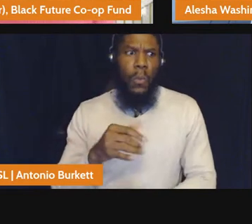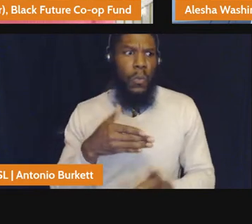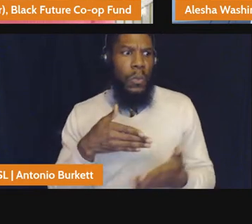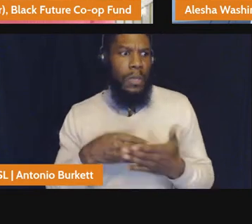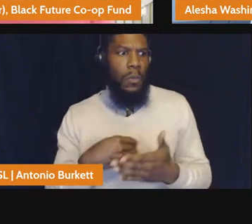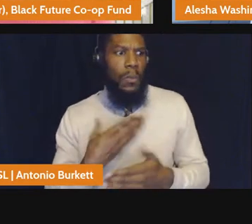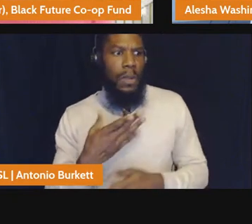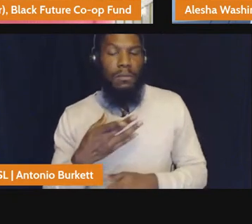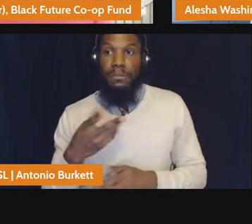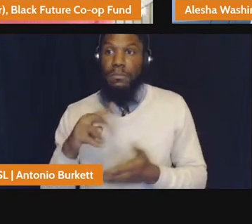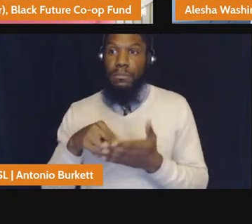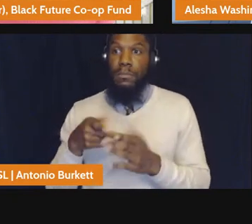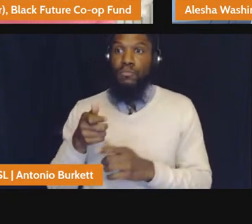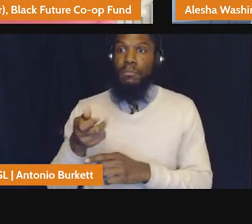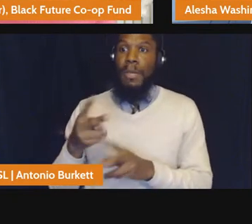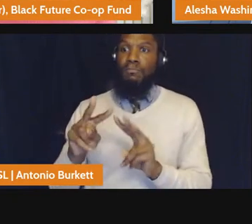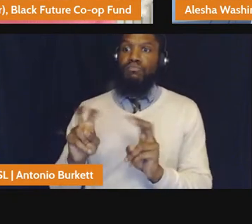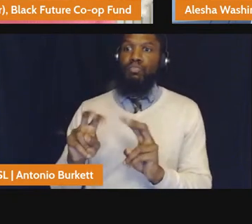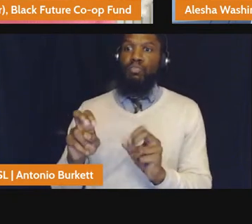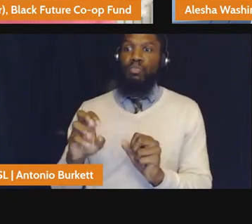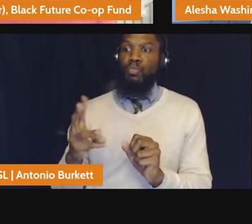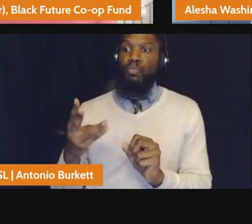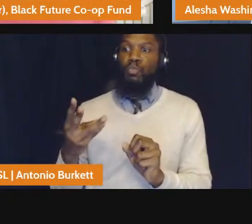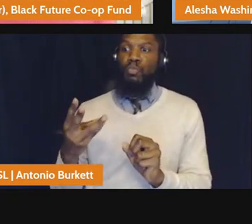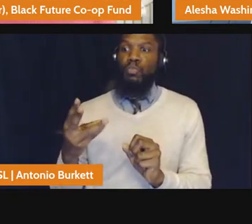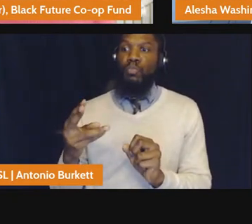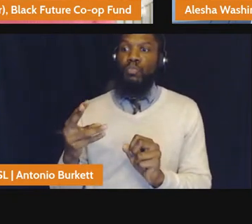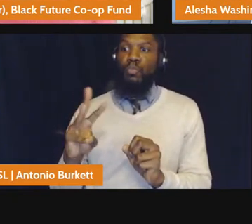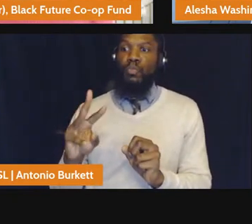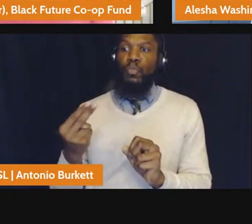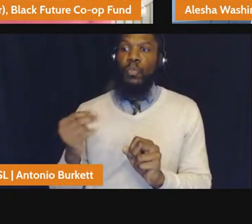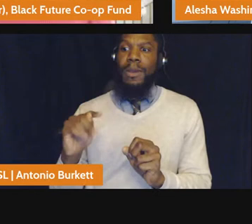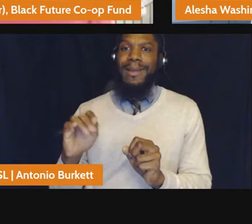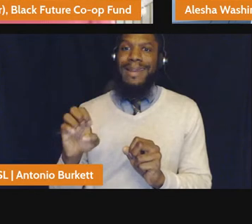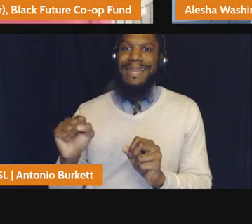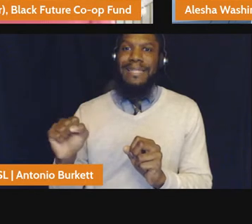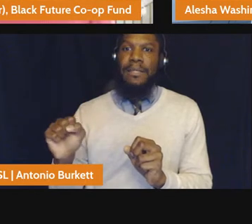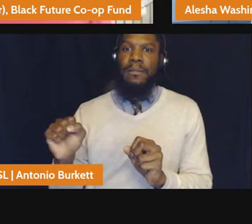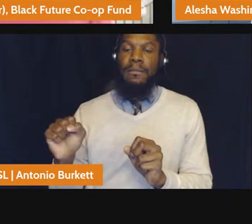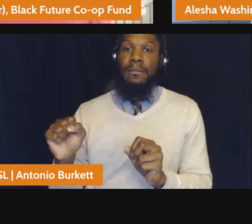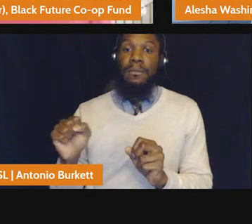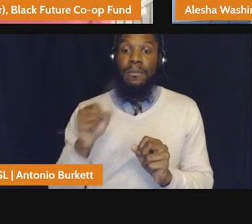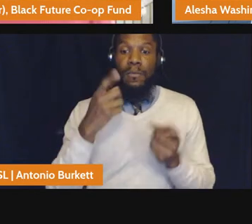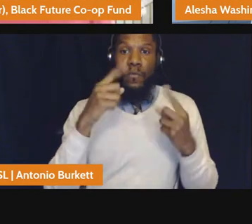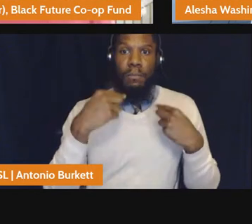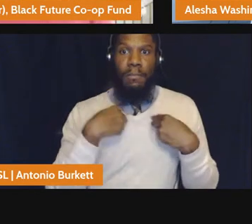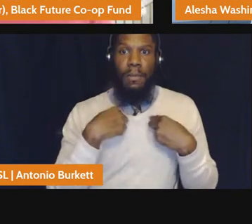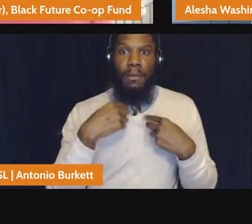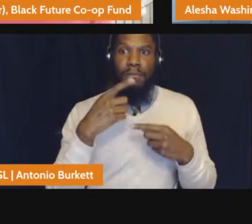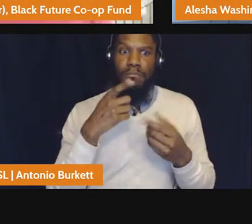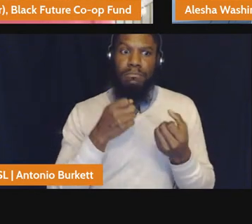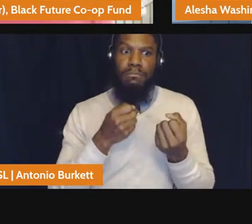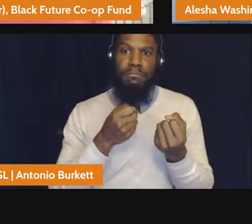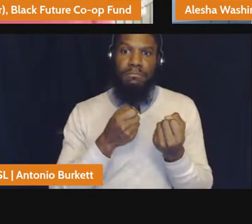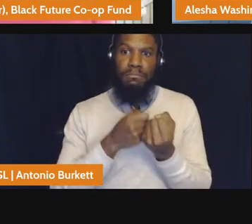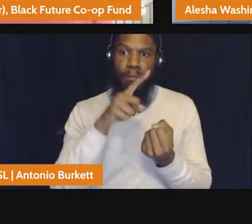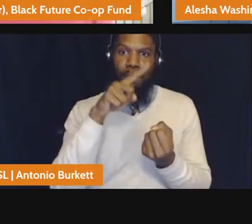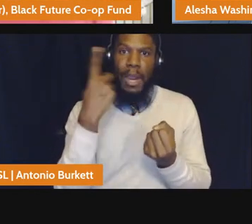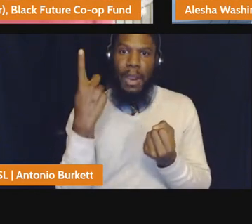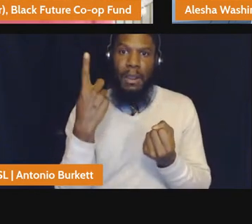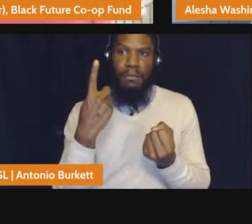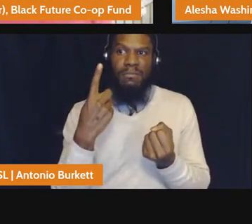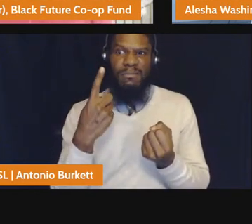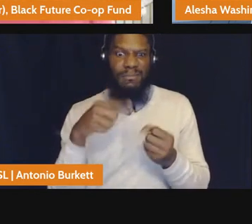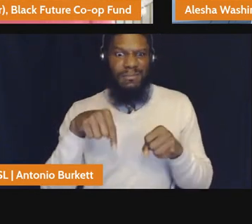doing. And being pro-Black for me has been, and one of the things I've been able to do in this role is be able to really